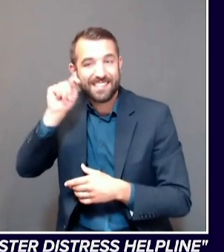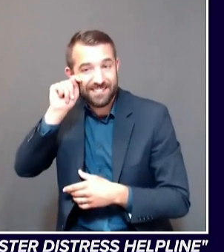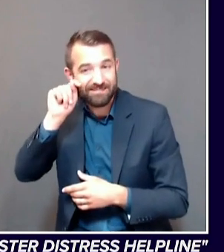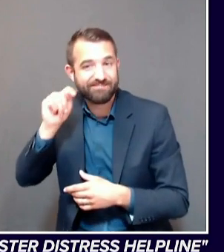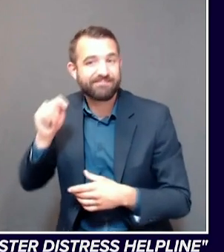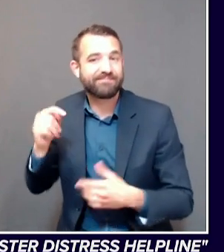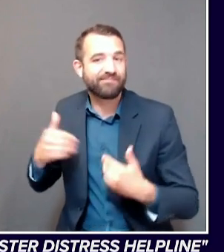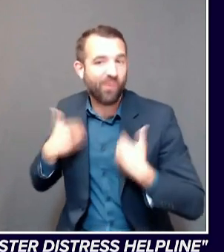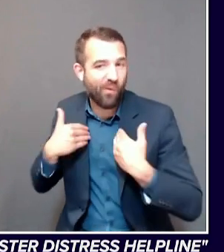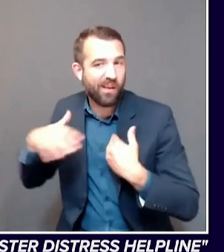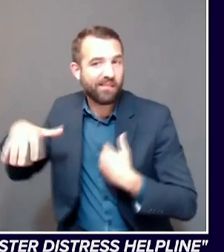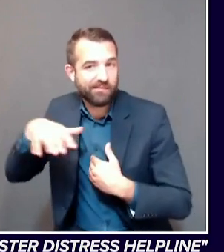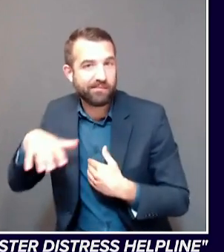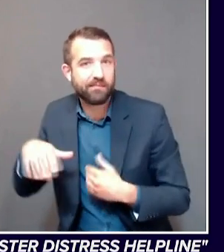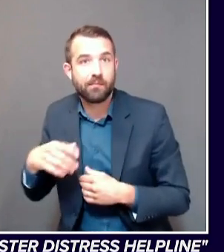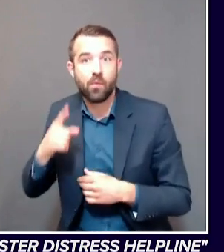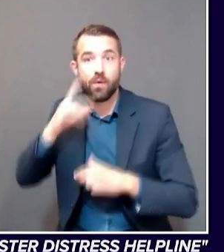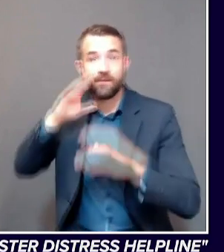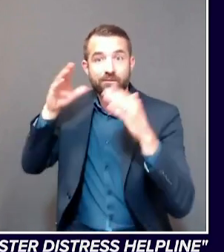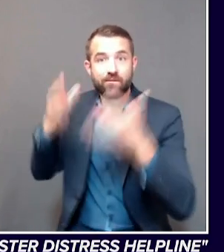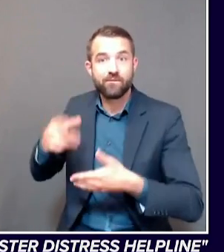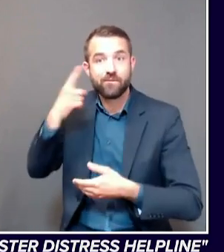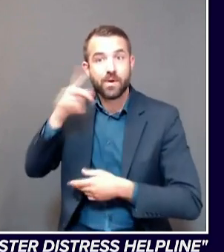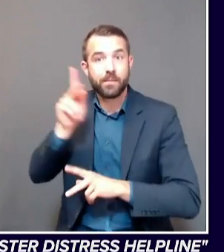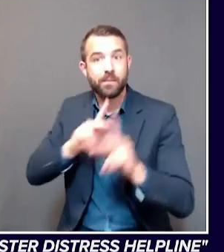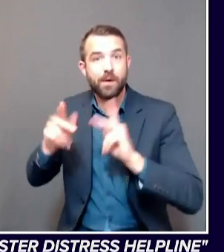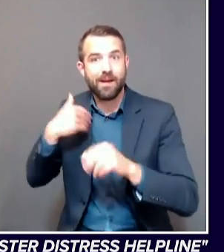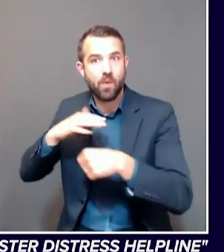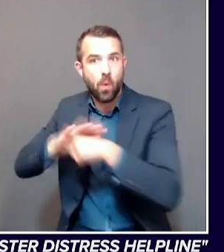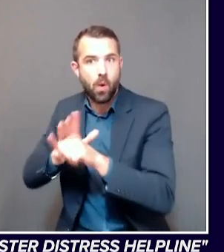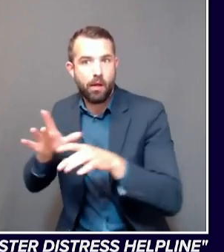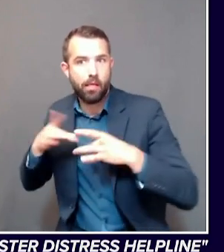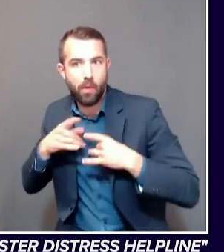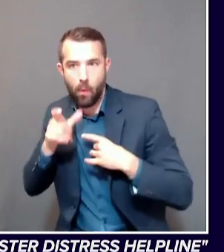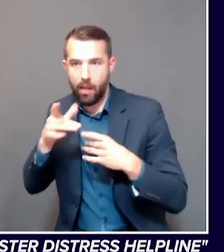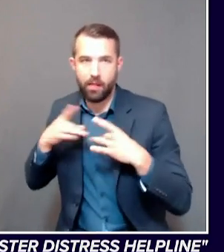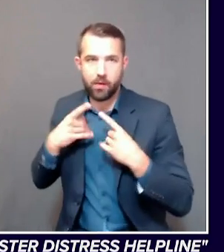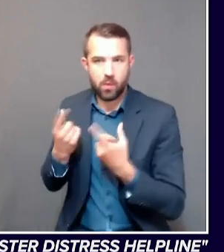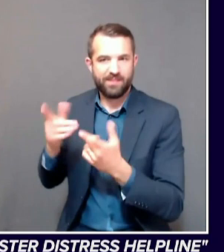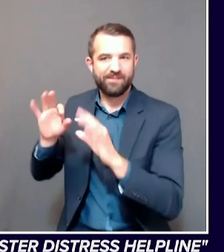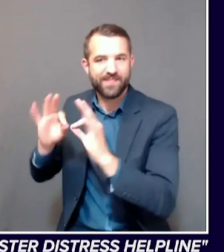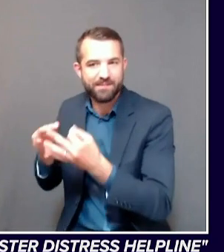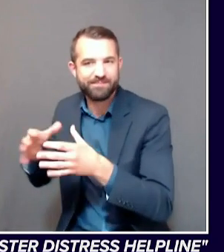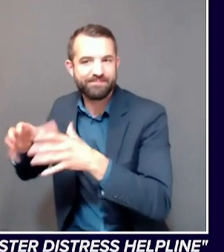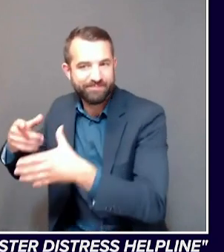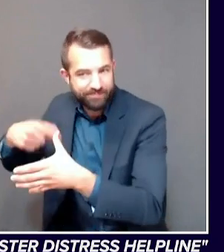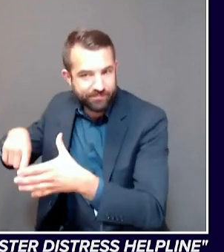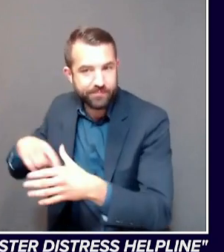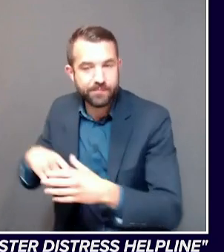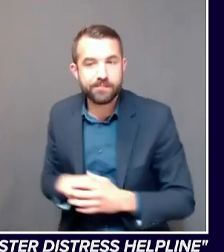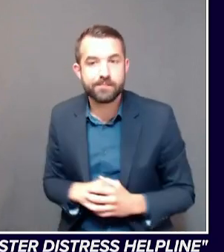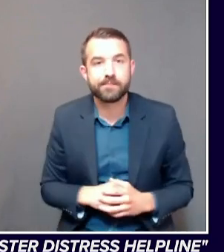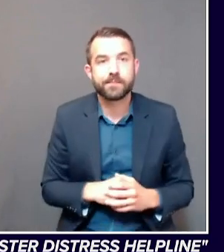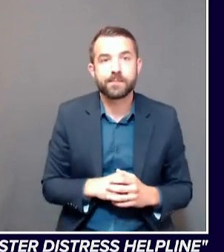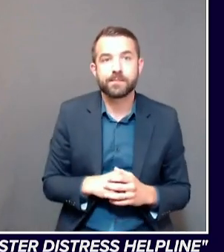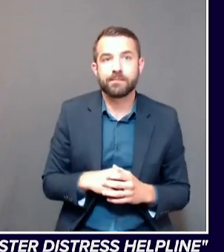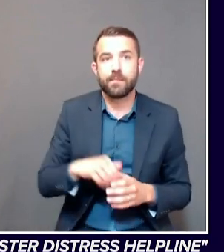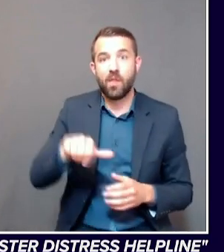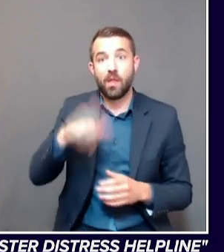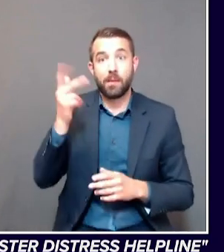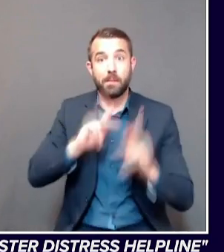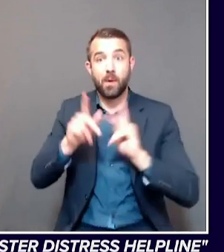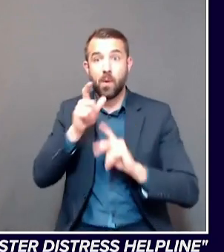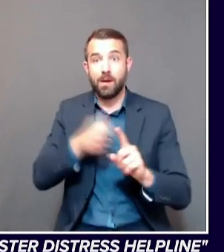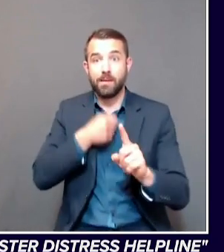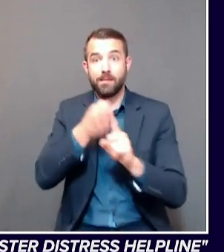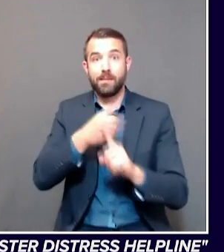with COVID-19, for their families, but also people in Maine who have been affected by the economic impact of COVID-19.